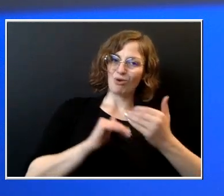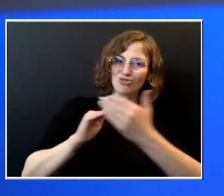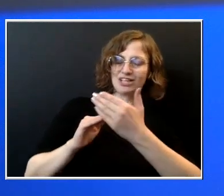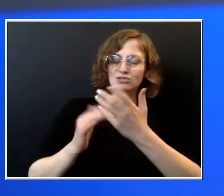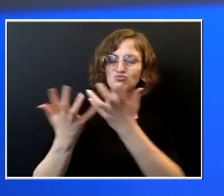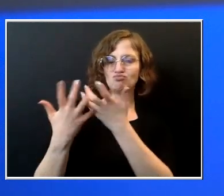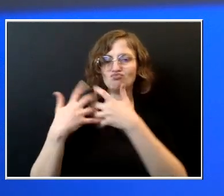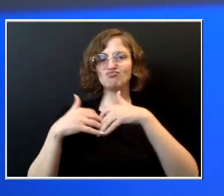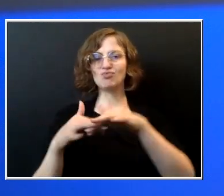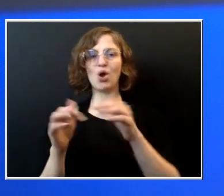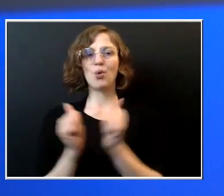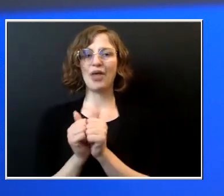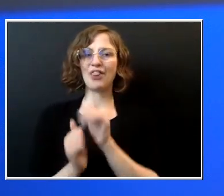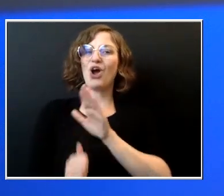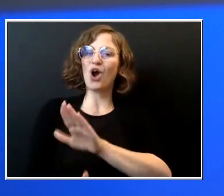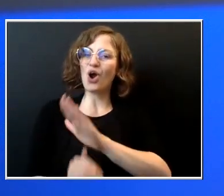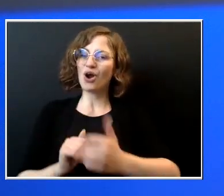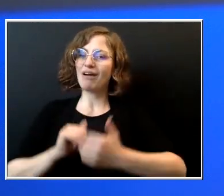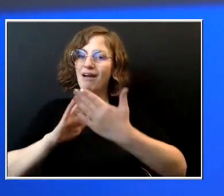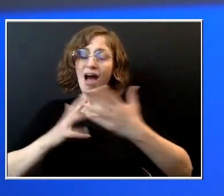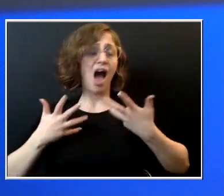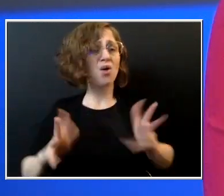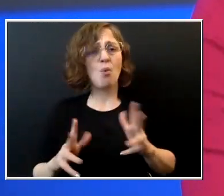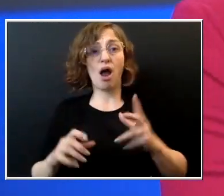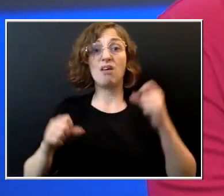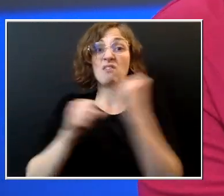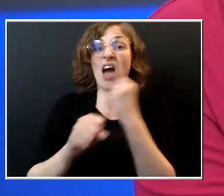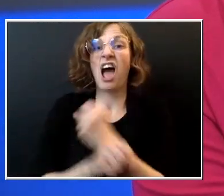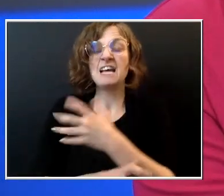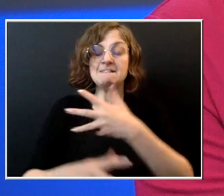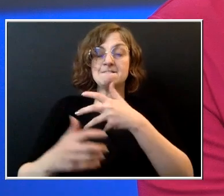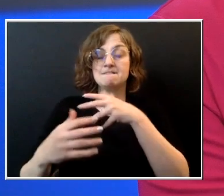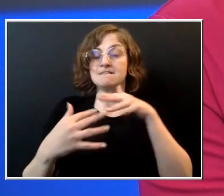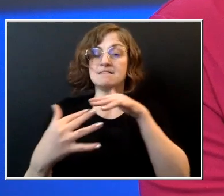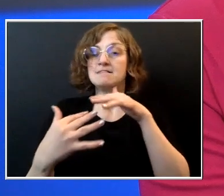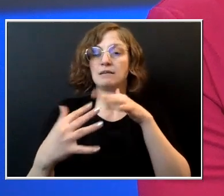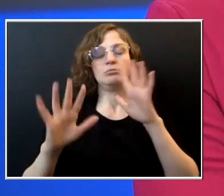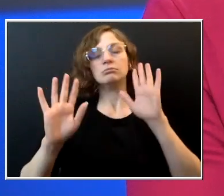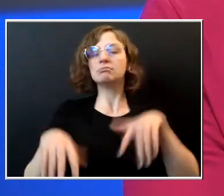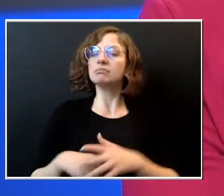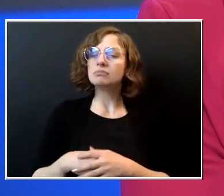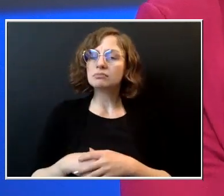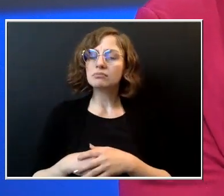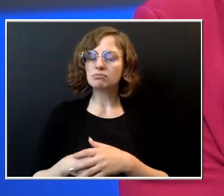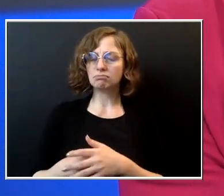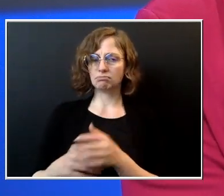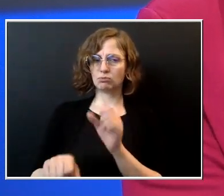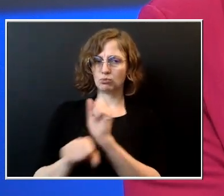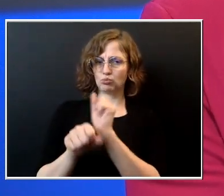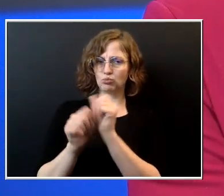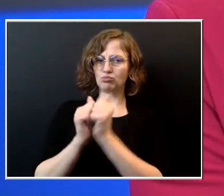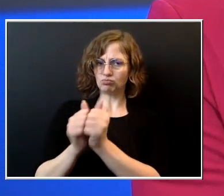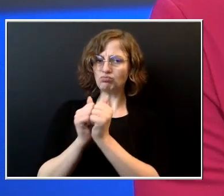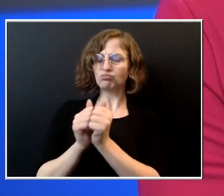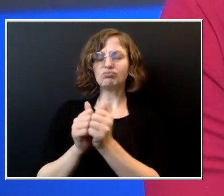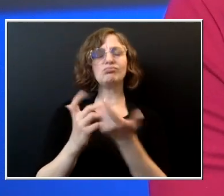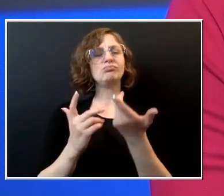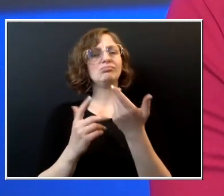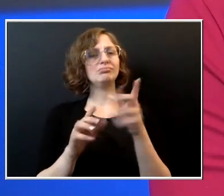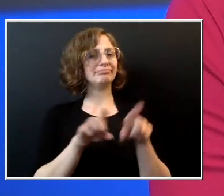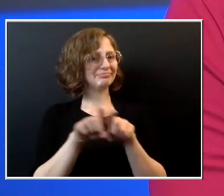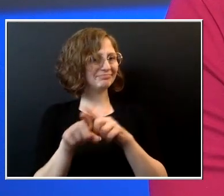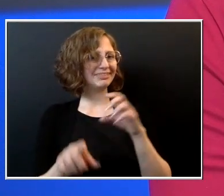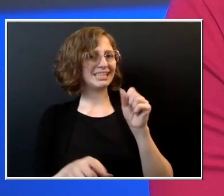didn't want to fight what she was doing. We had worked together, as well as with Dr. Savoy. I wanted us to be partners, and